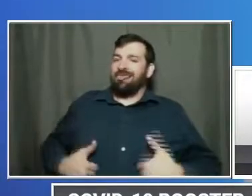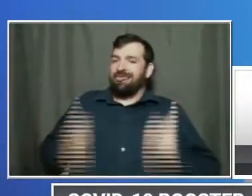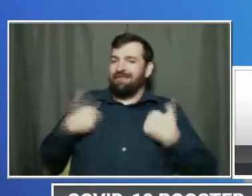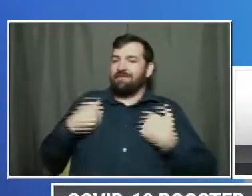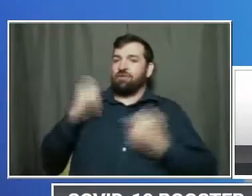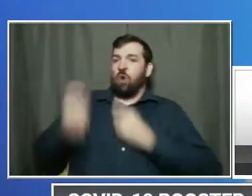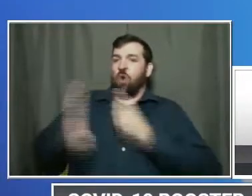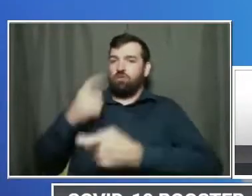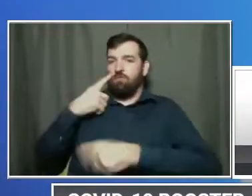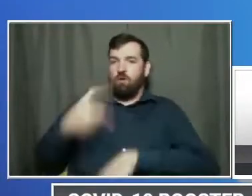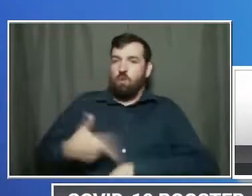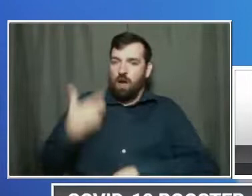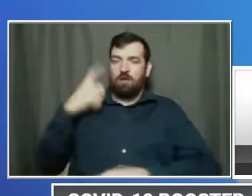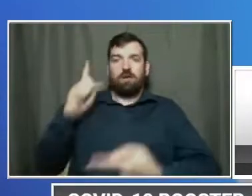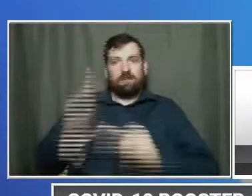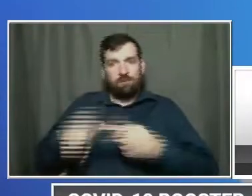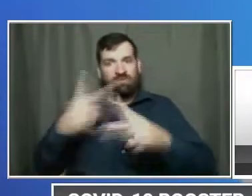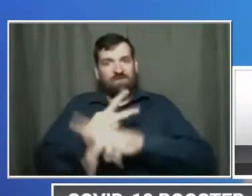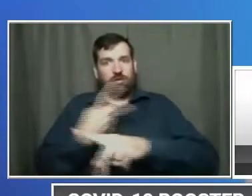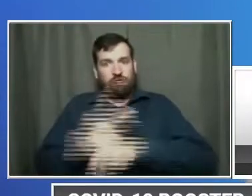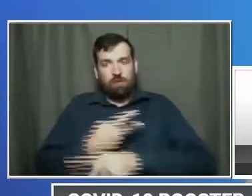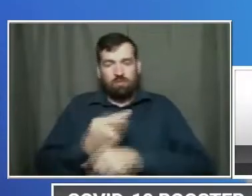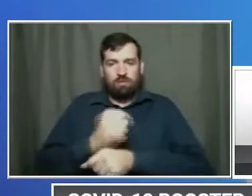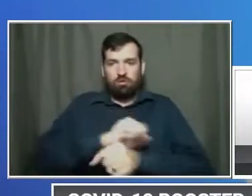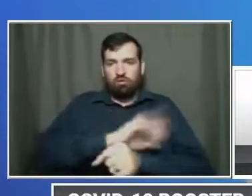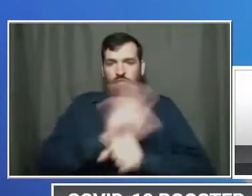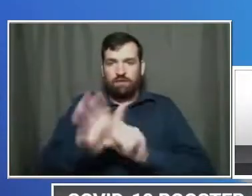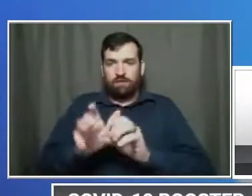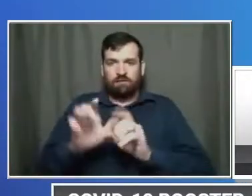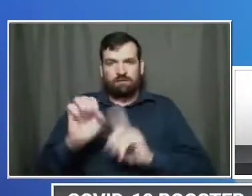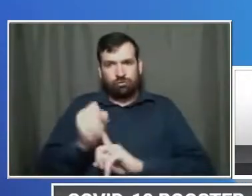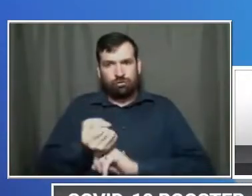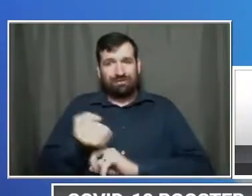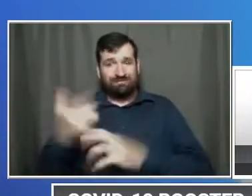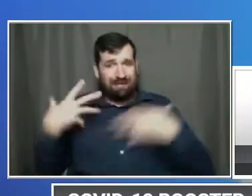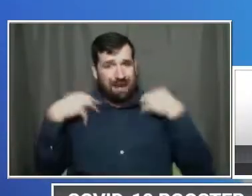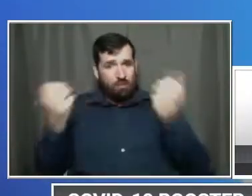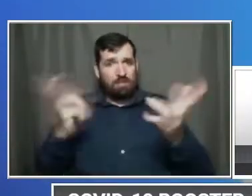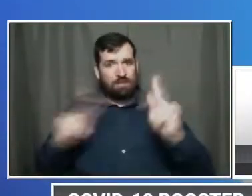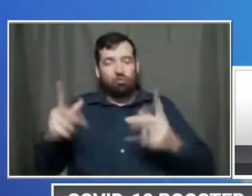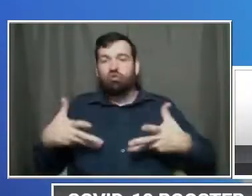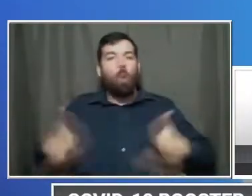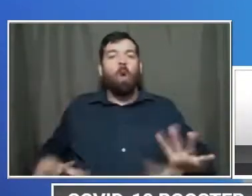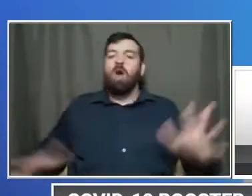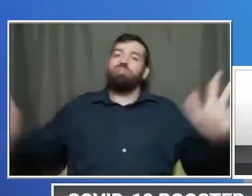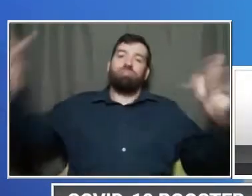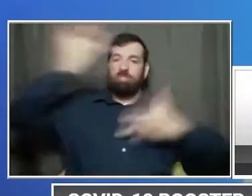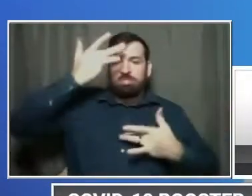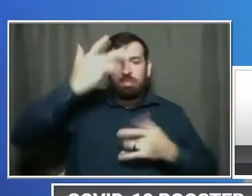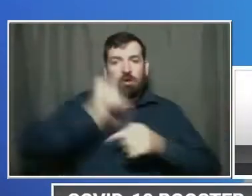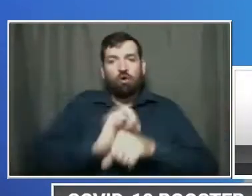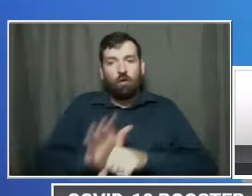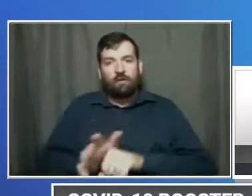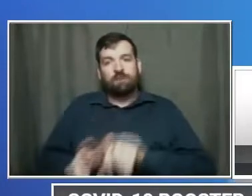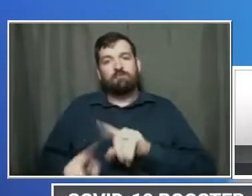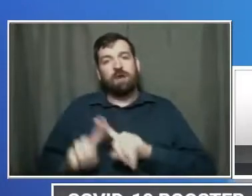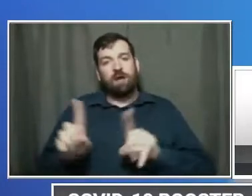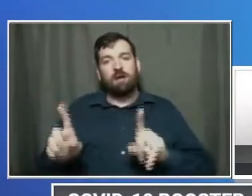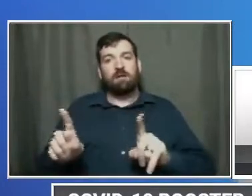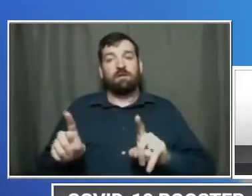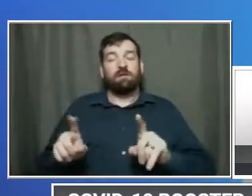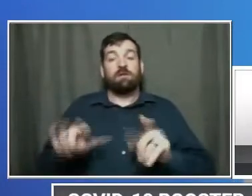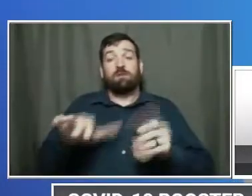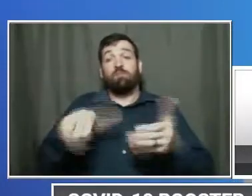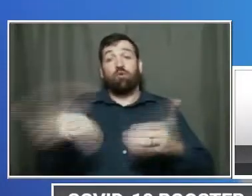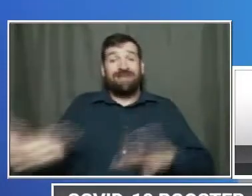what was going on with the COVID situation. Because these are healthy people, we don't want them to get COVID, right? Right. But your mortality on